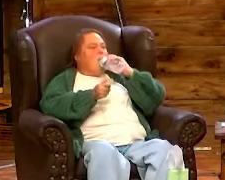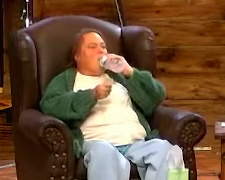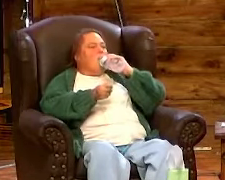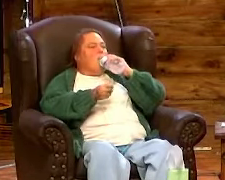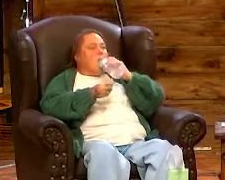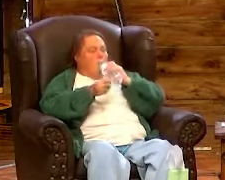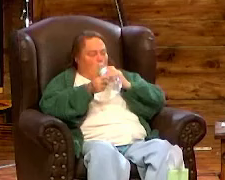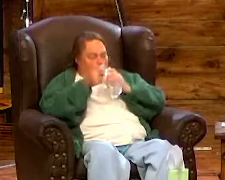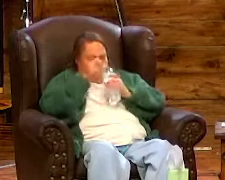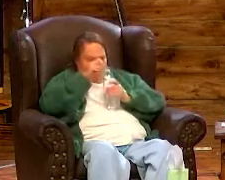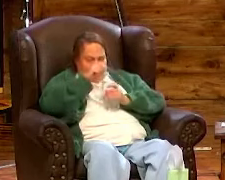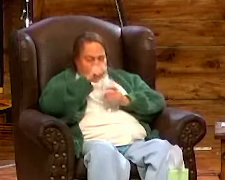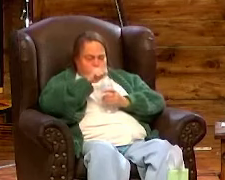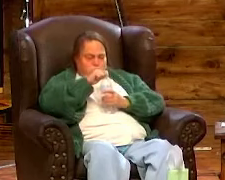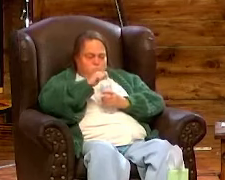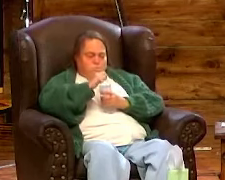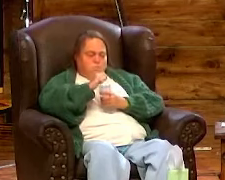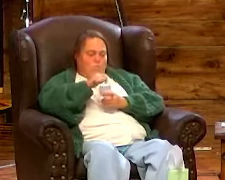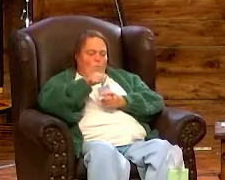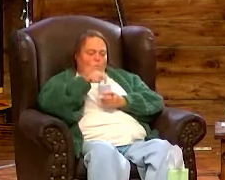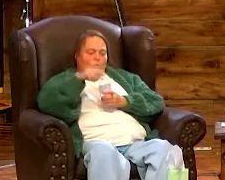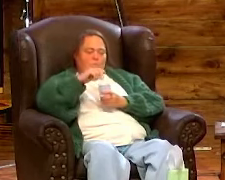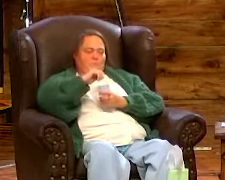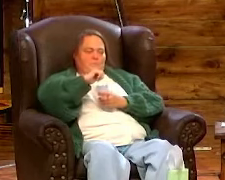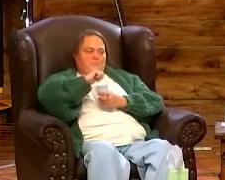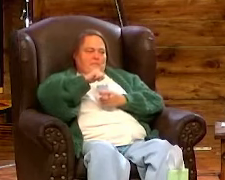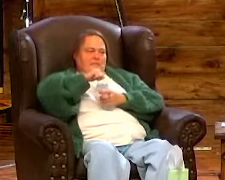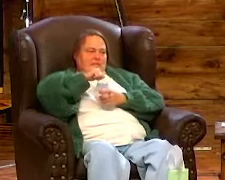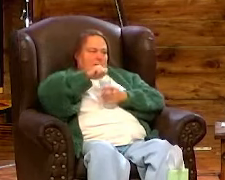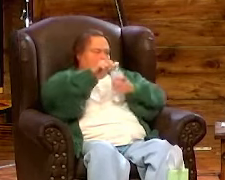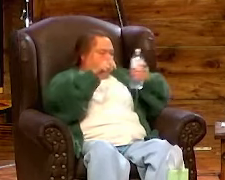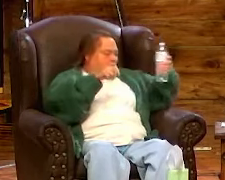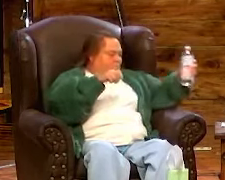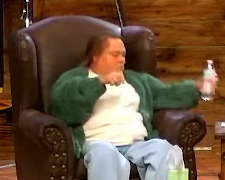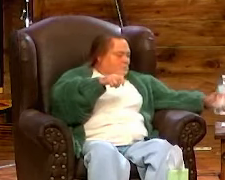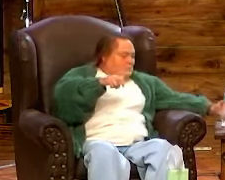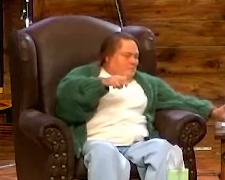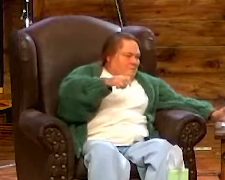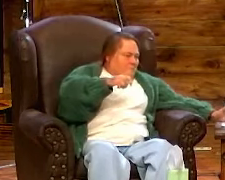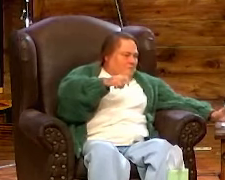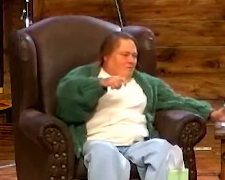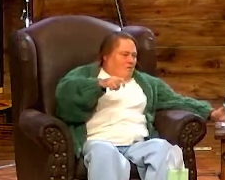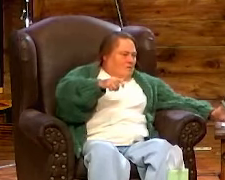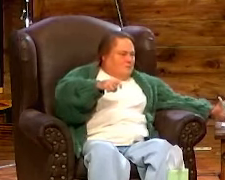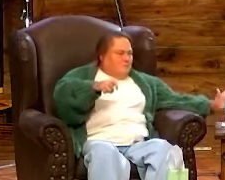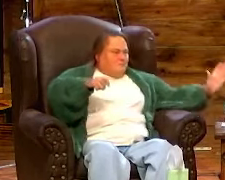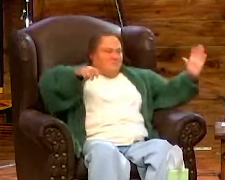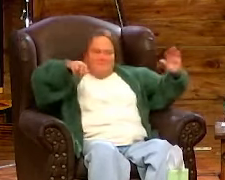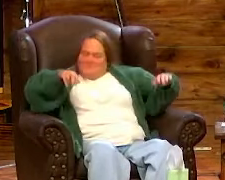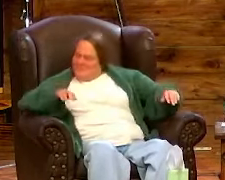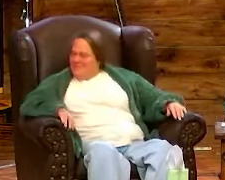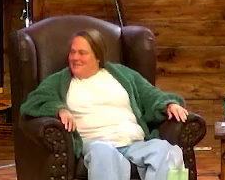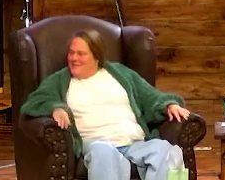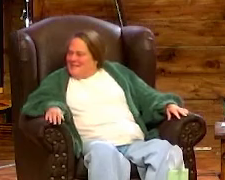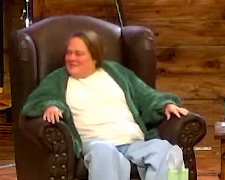Yes, ma'am. Just hold the button down and hold it down until you see the light. That'll preach.